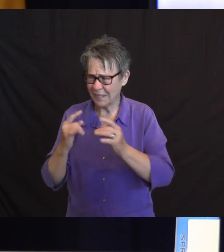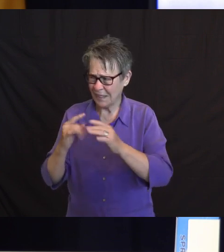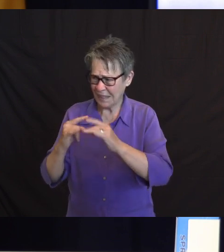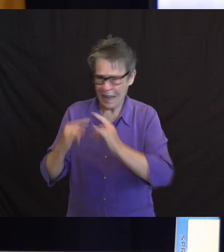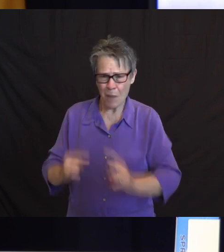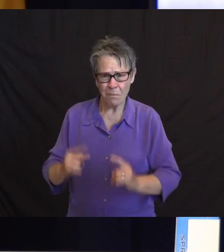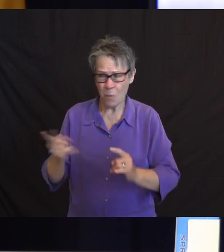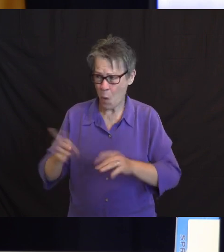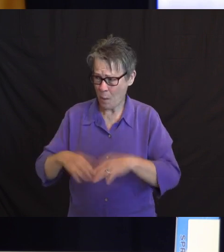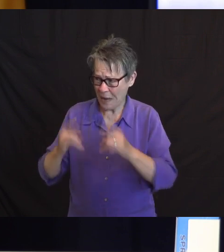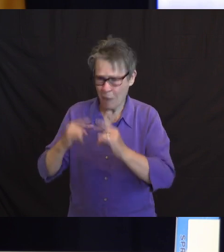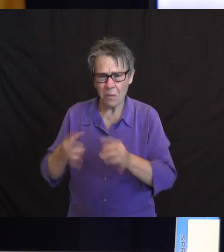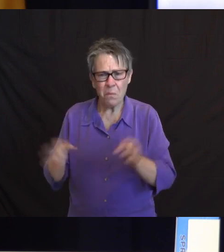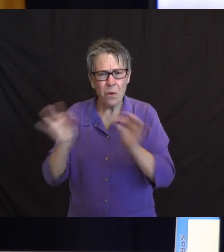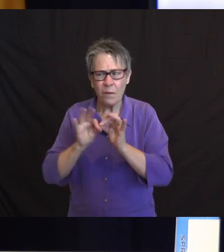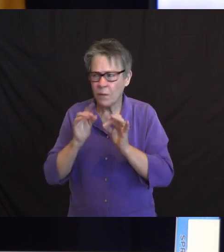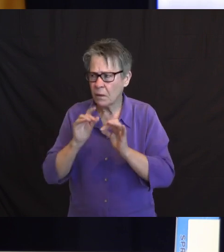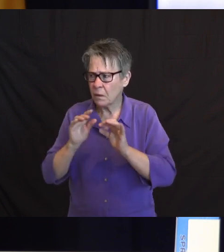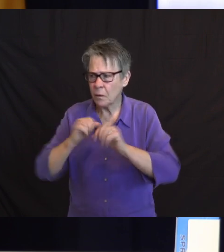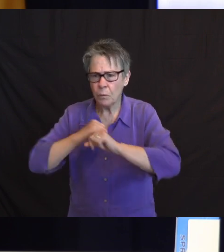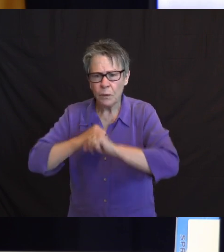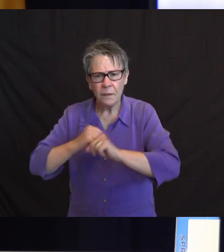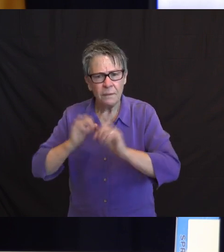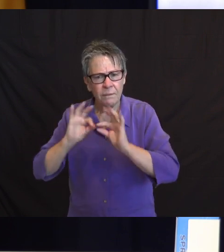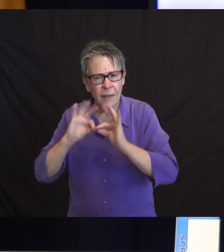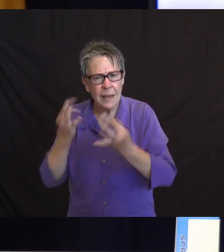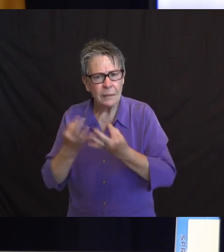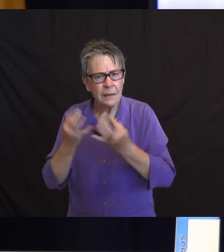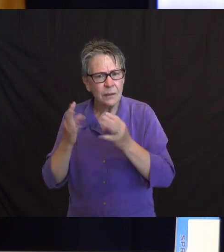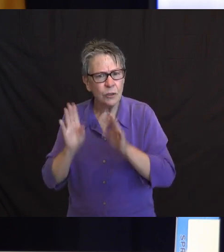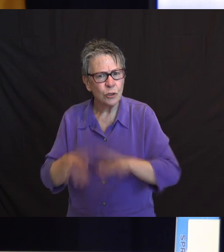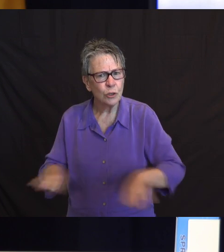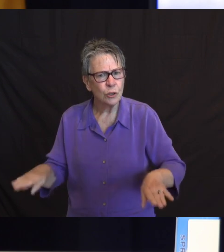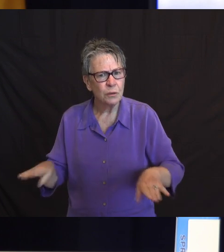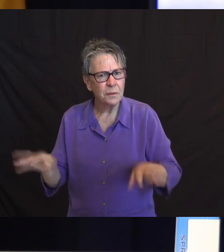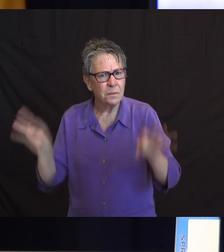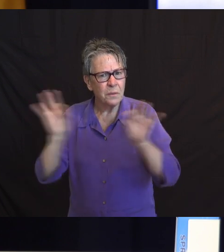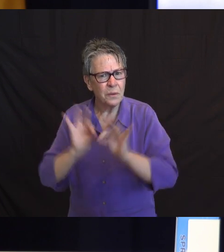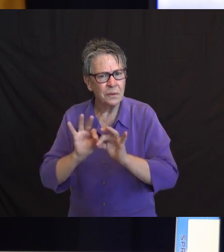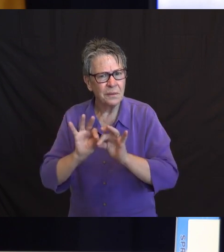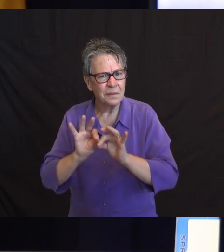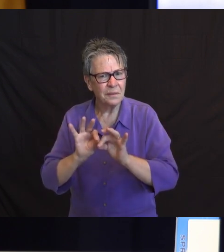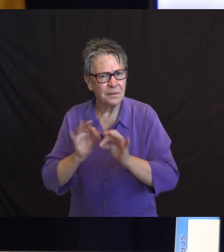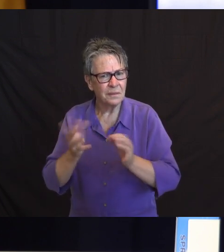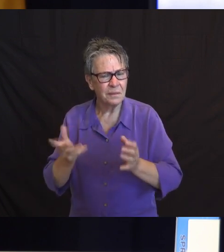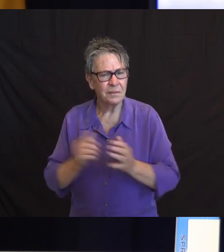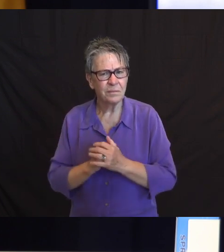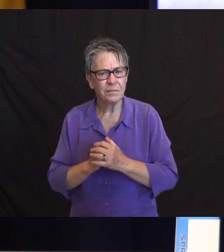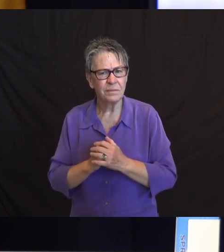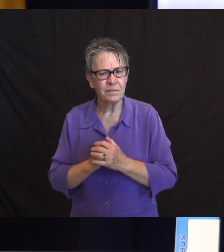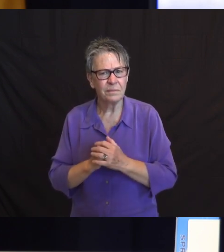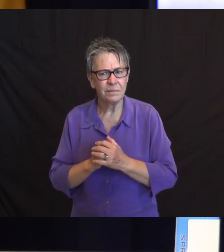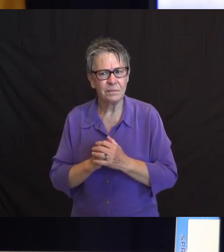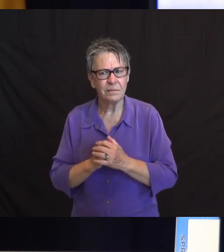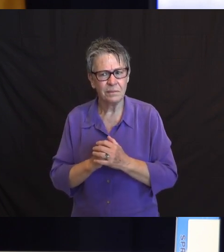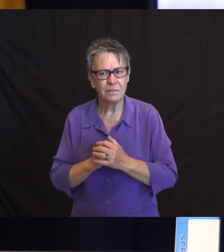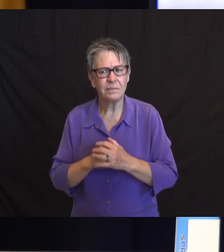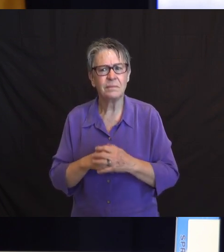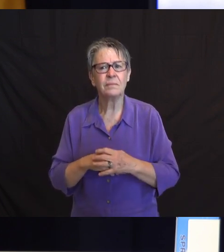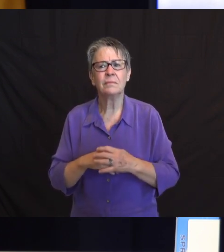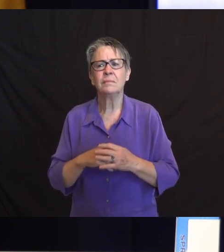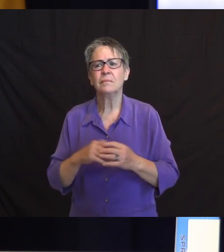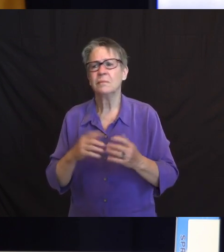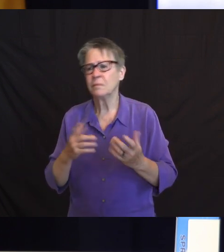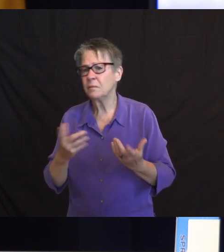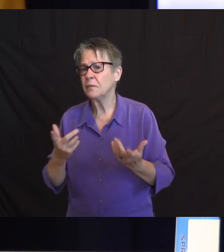option in addition to traditional child care centers. As we open up more activities, we have guidance in